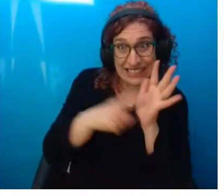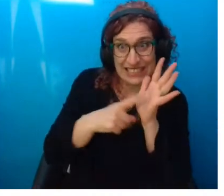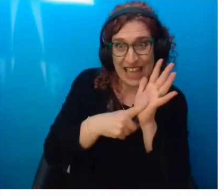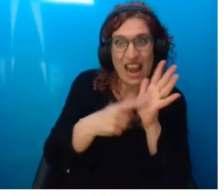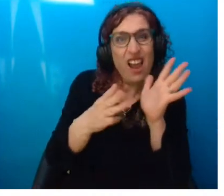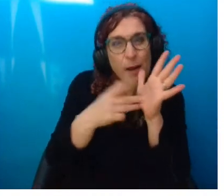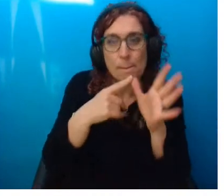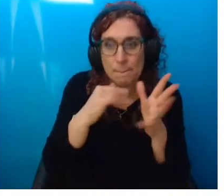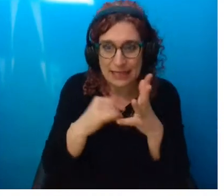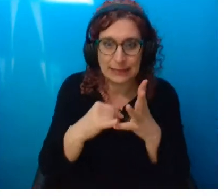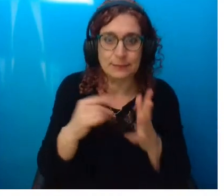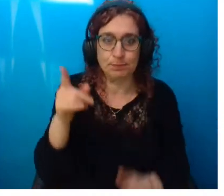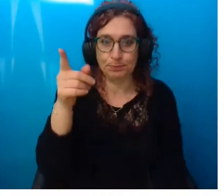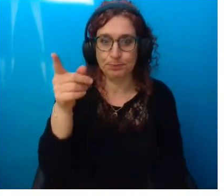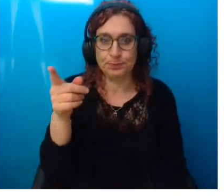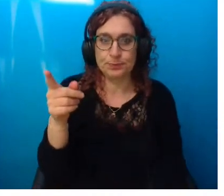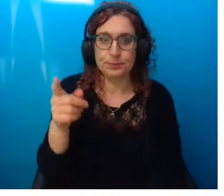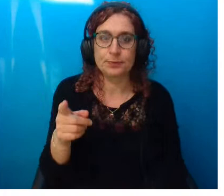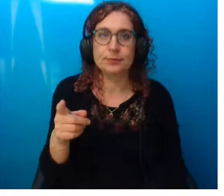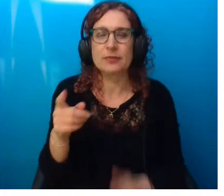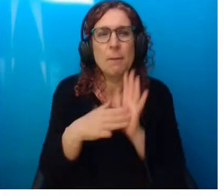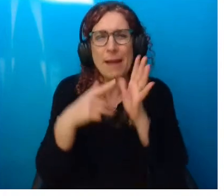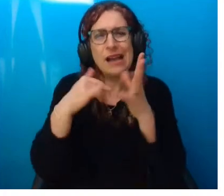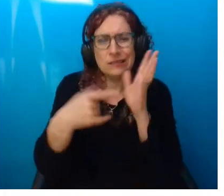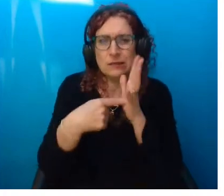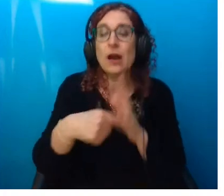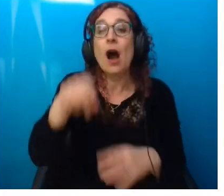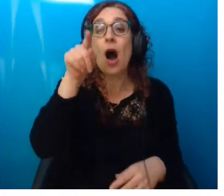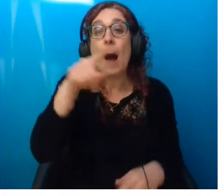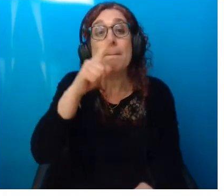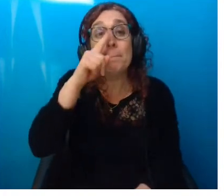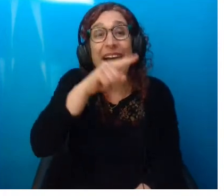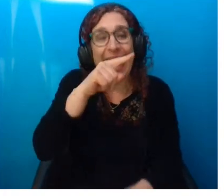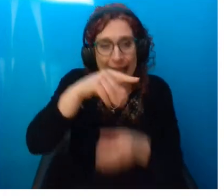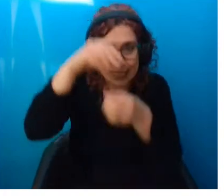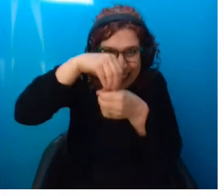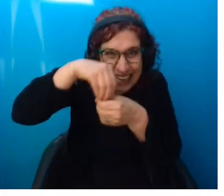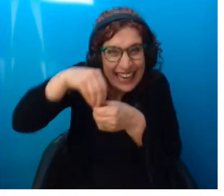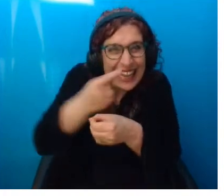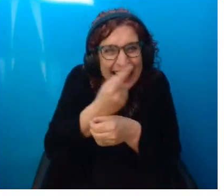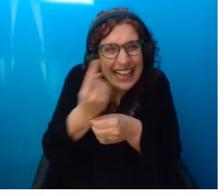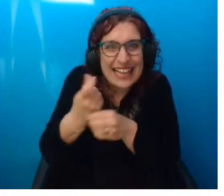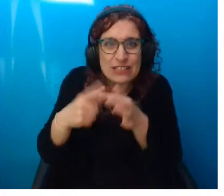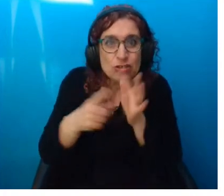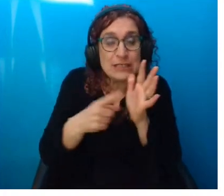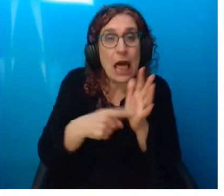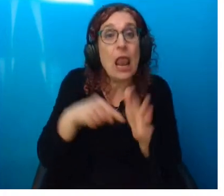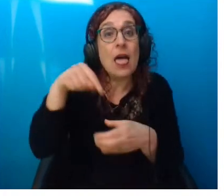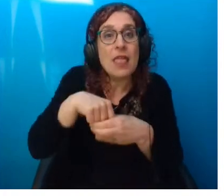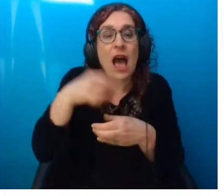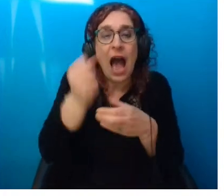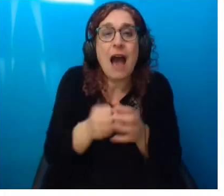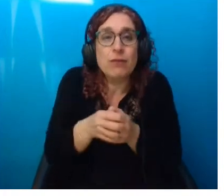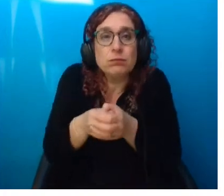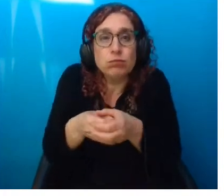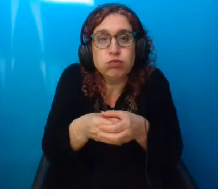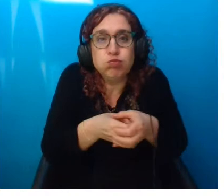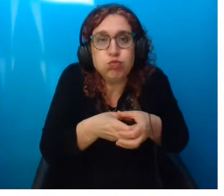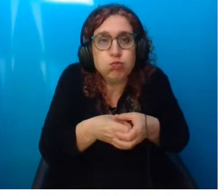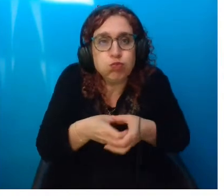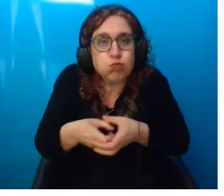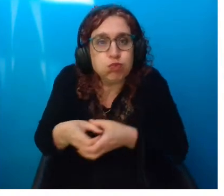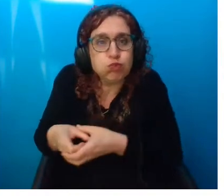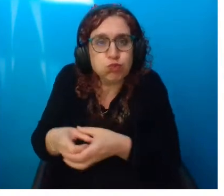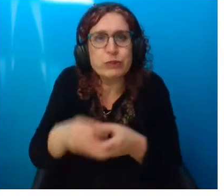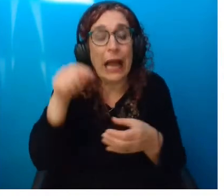reactions. The little pink granules contain granules which contain pro-inflammatory mediators, for example, and particularly